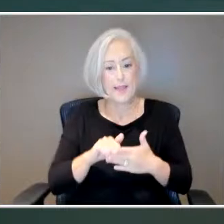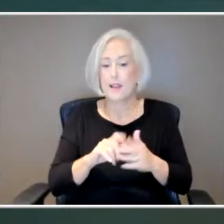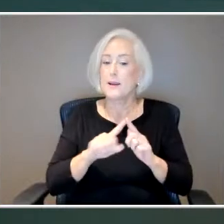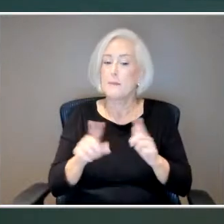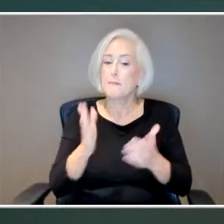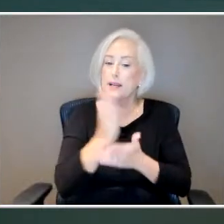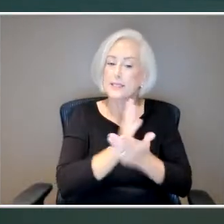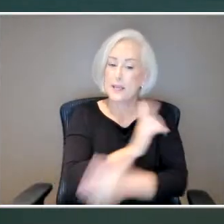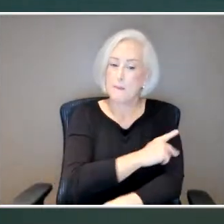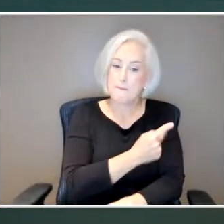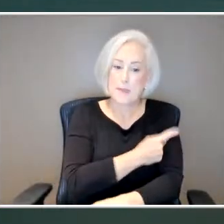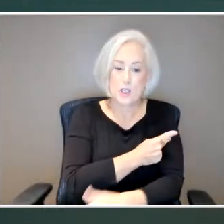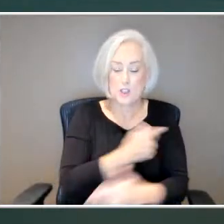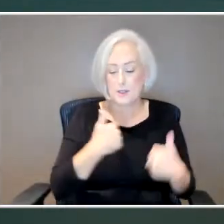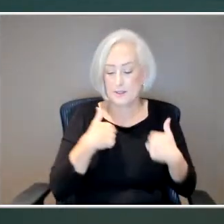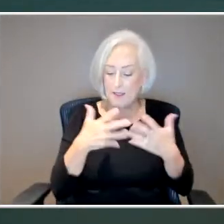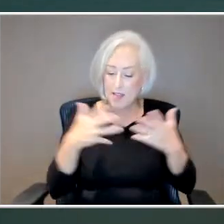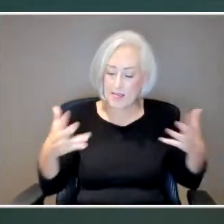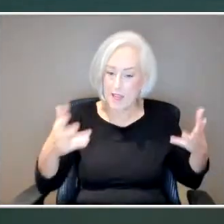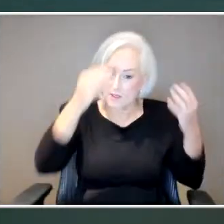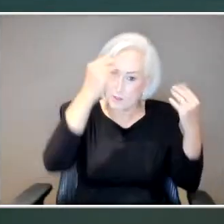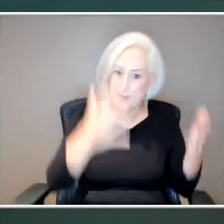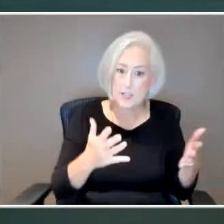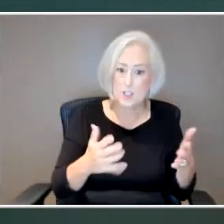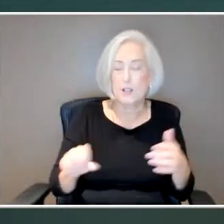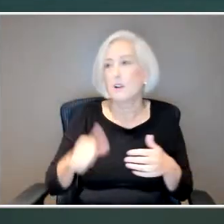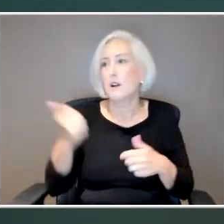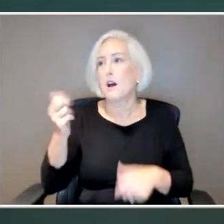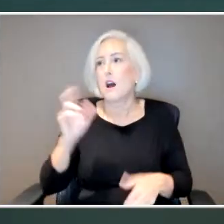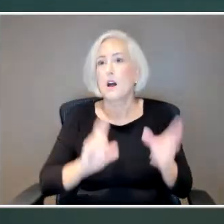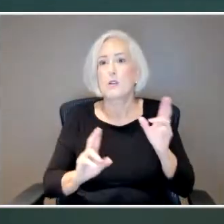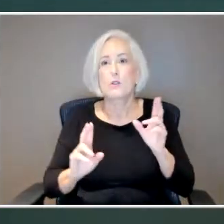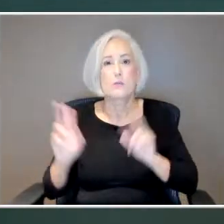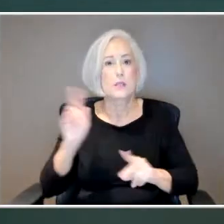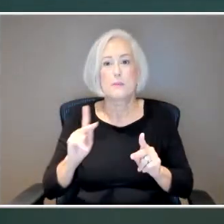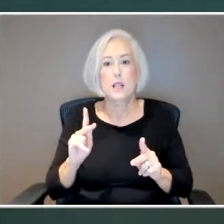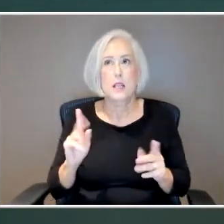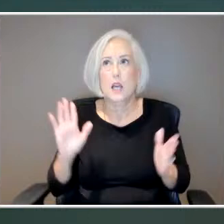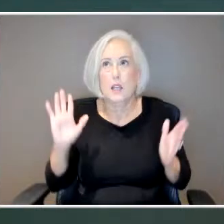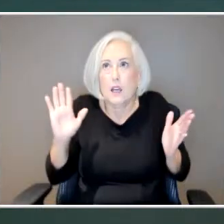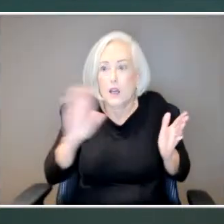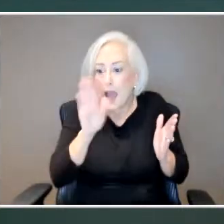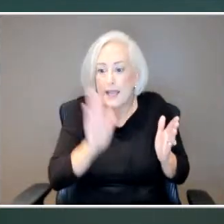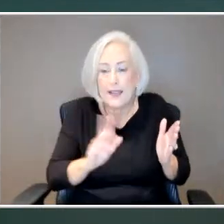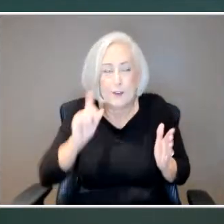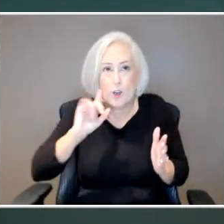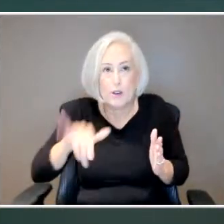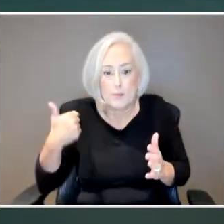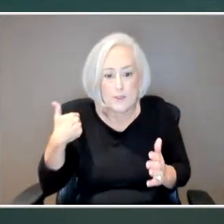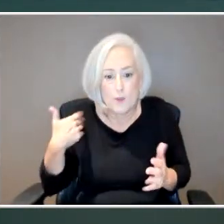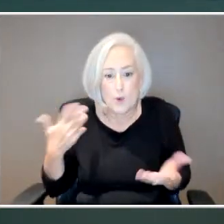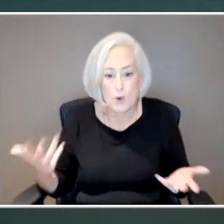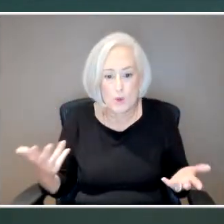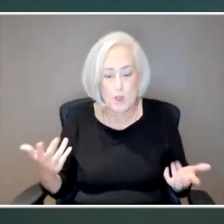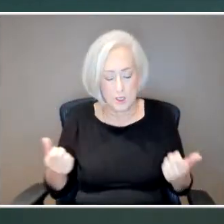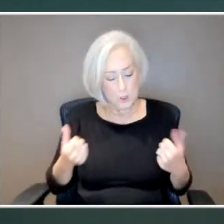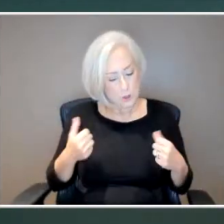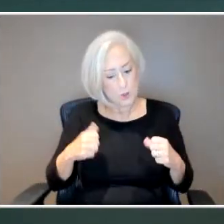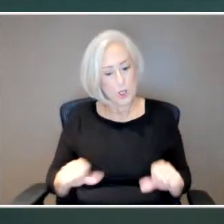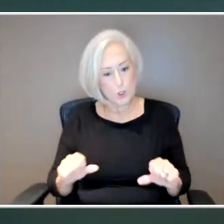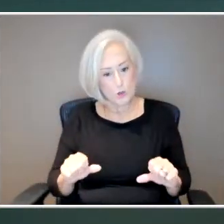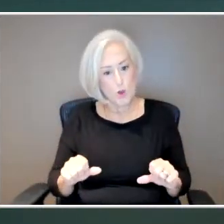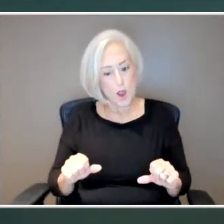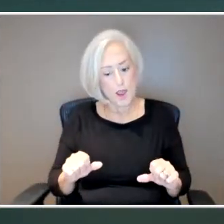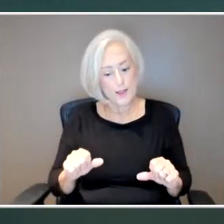coming in with a wealth of information. Other patients are like, this is the first time I'm hearing this. So we try our best, to meet them where